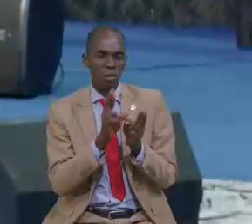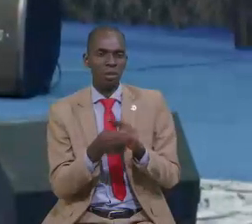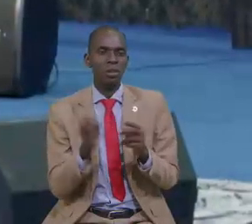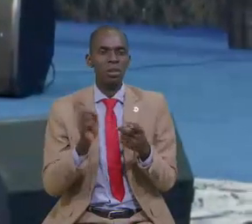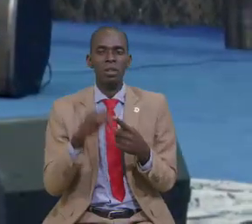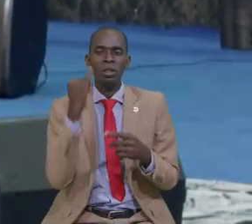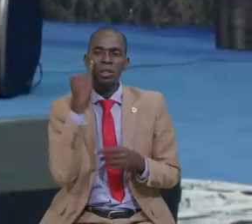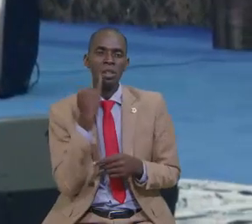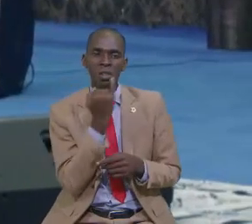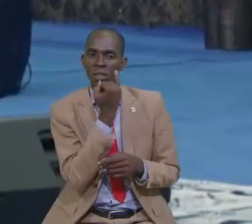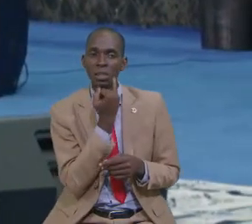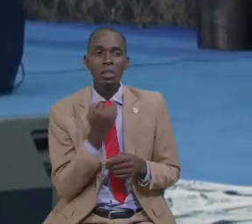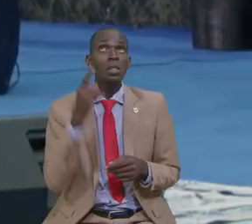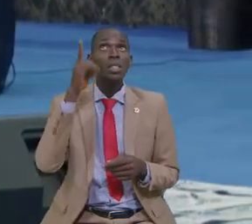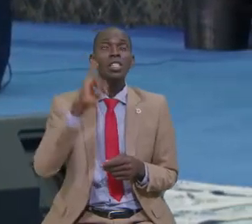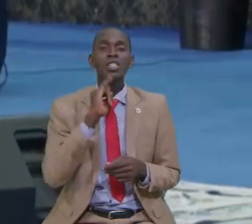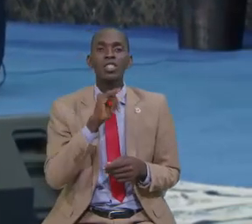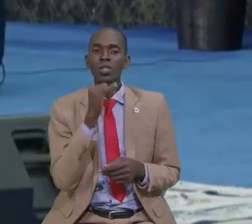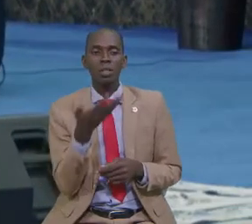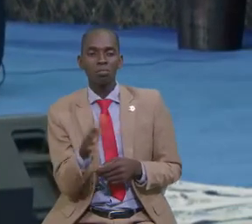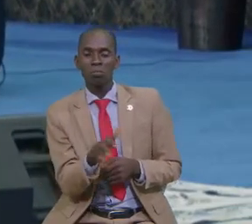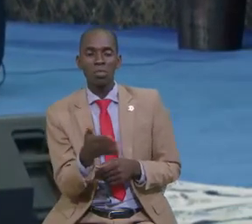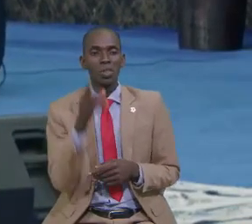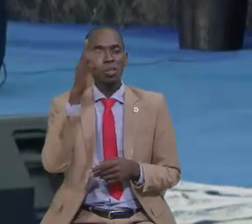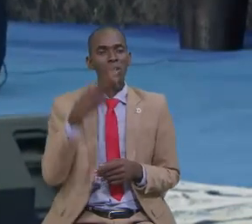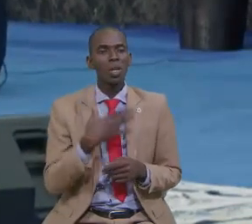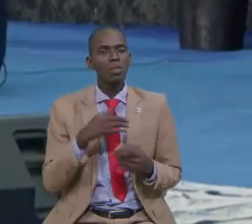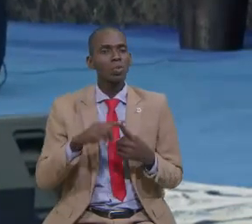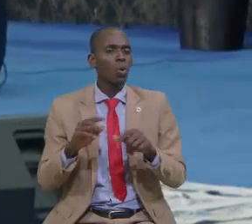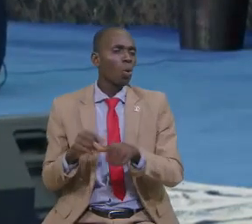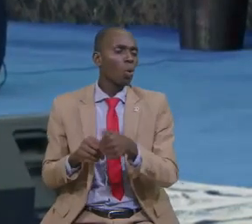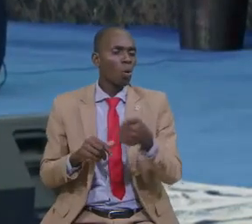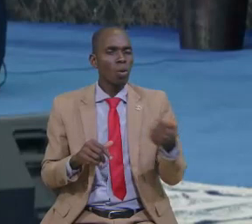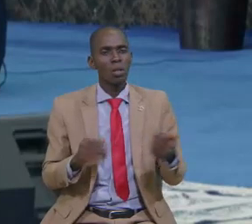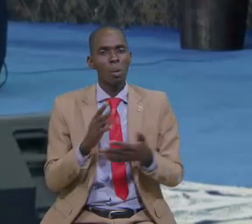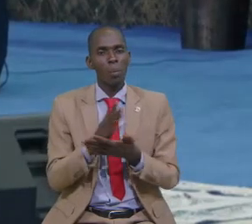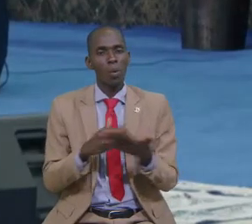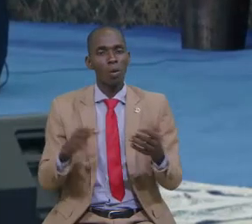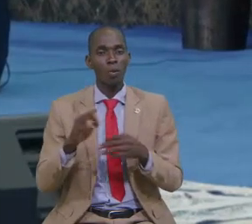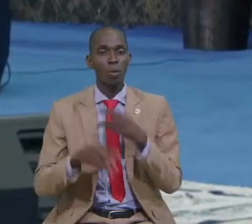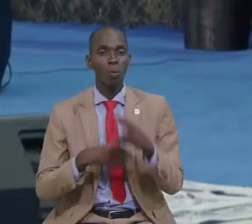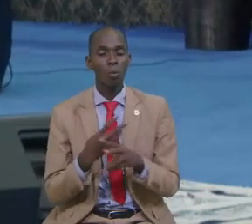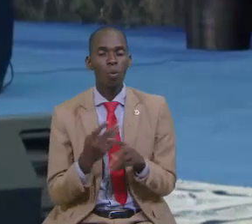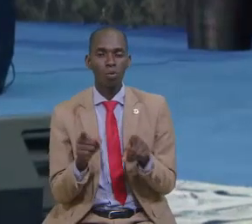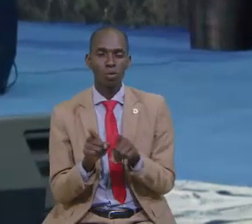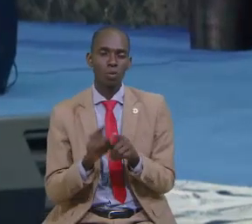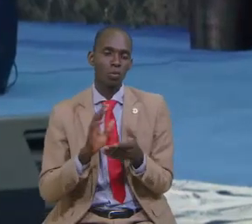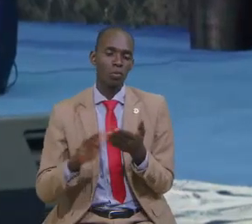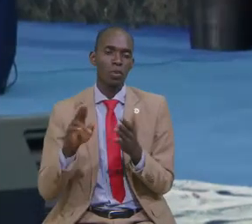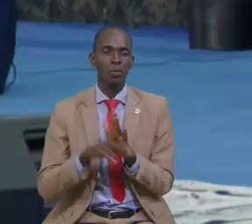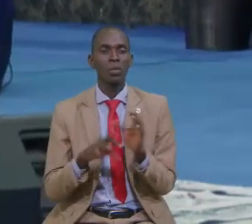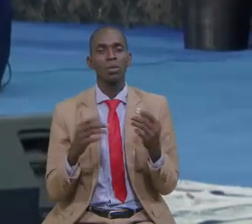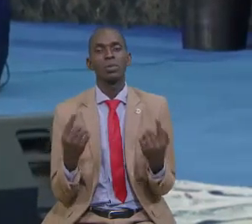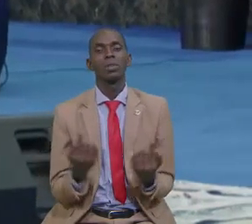Israel is not a partial God until the rest of the world and forgiveness of sins to give